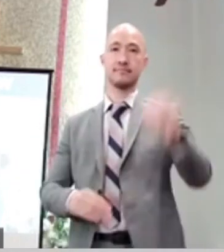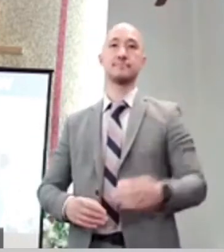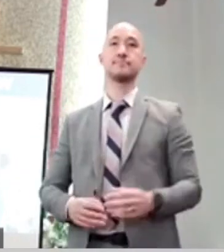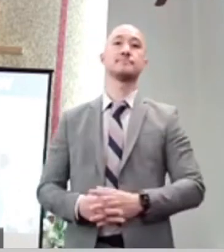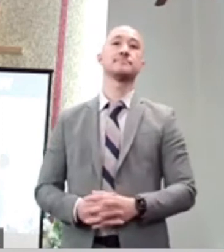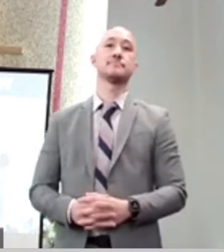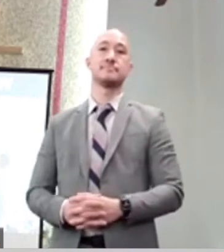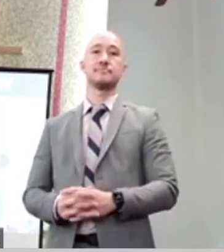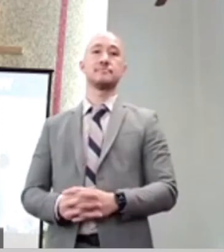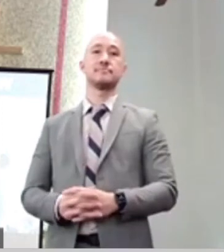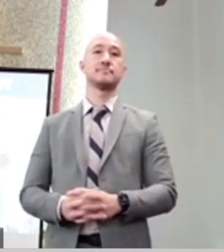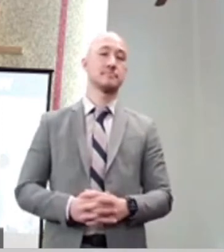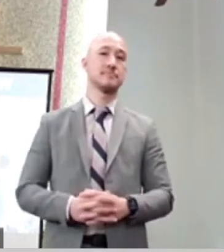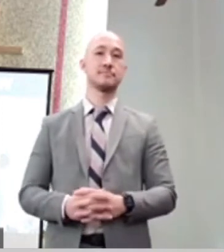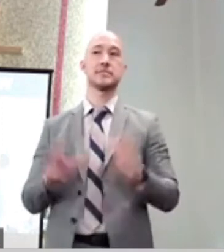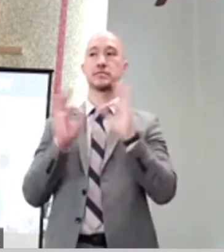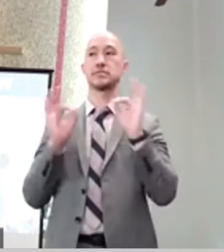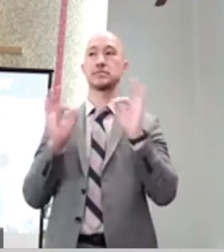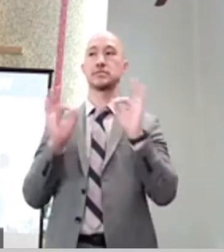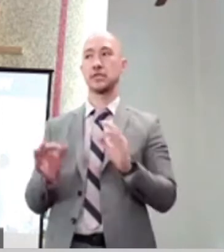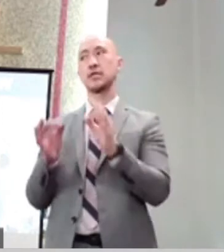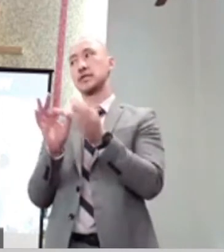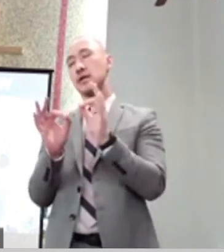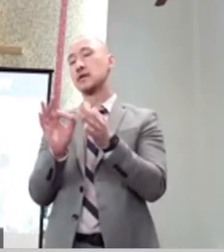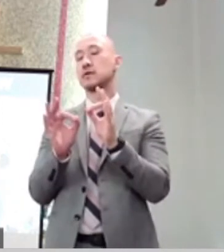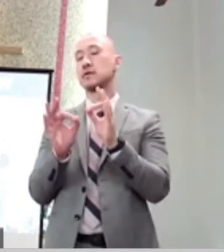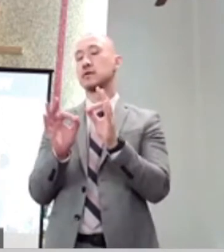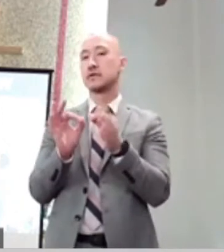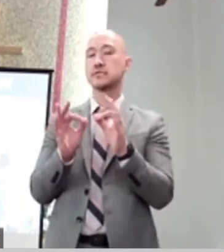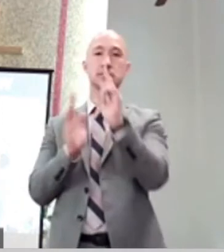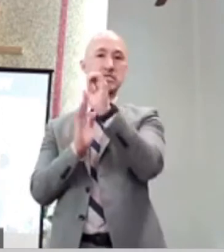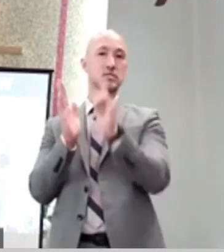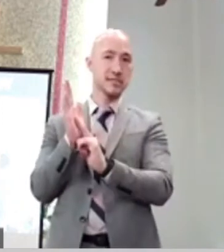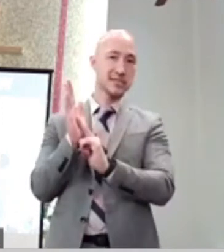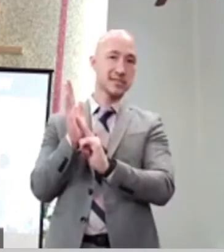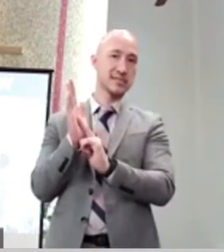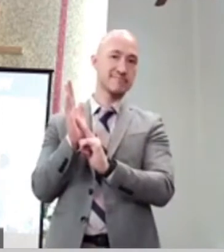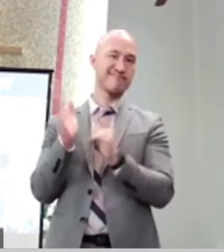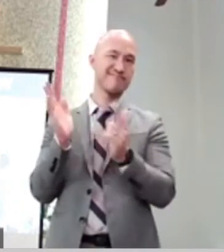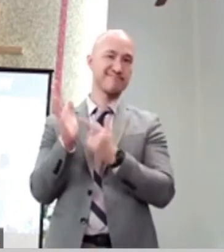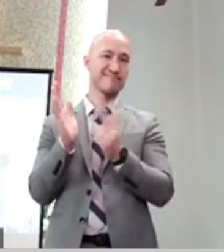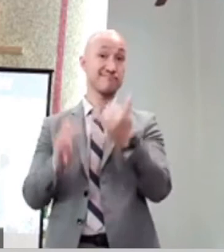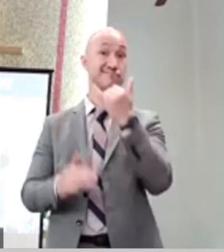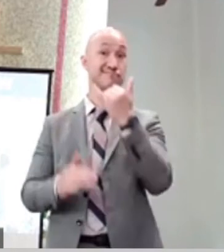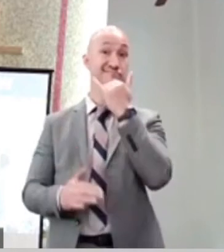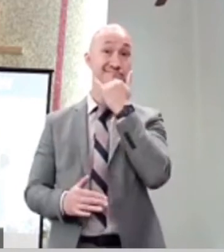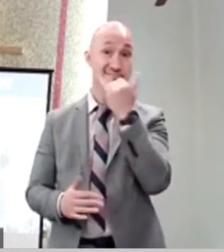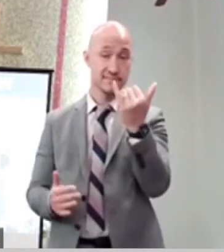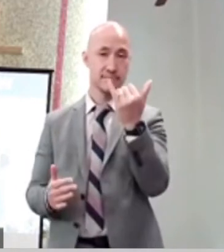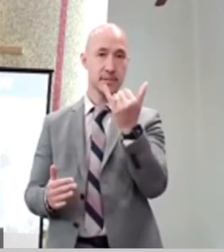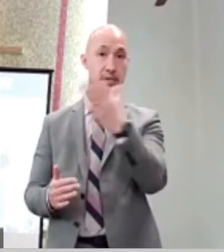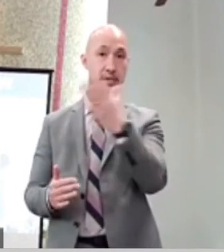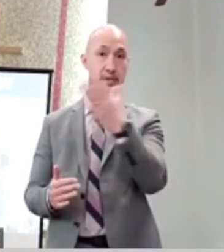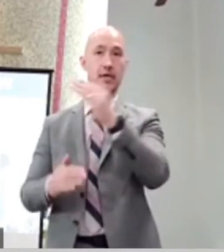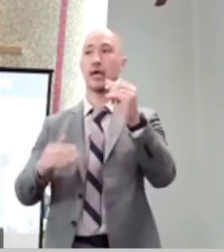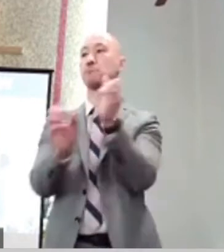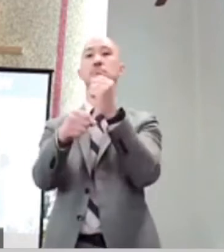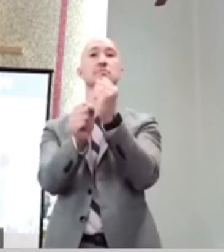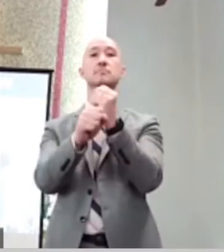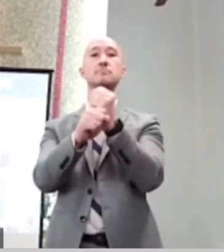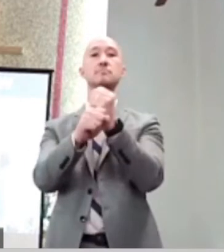not really in the law. And so their interpretation of the law often led to a lot of traditions that